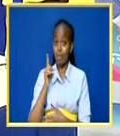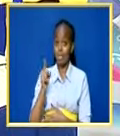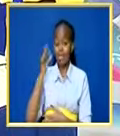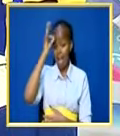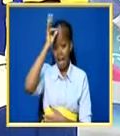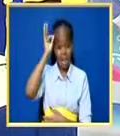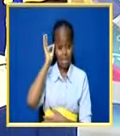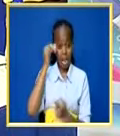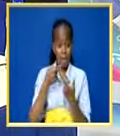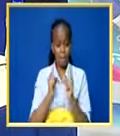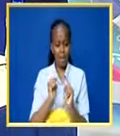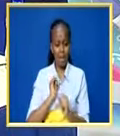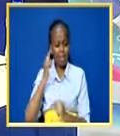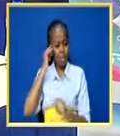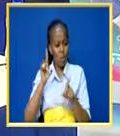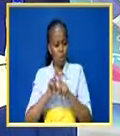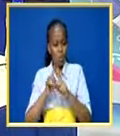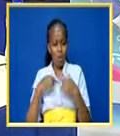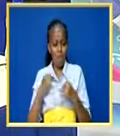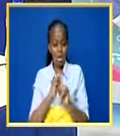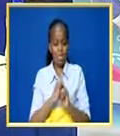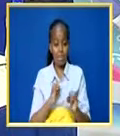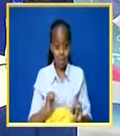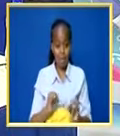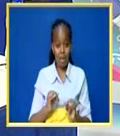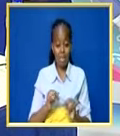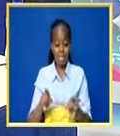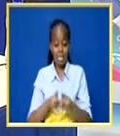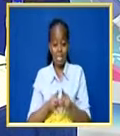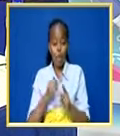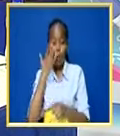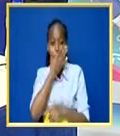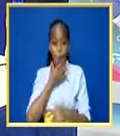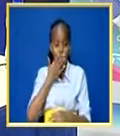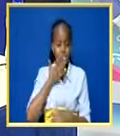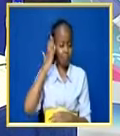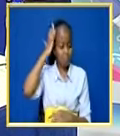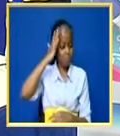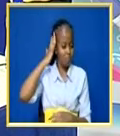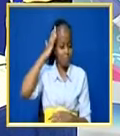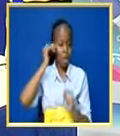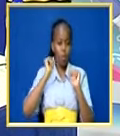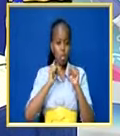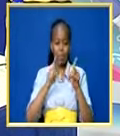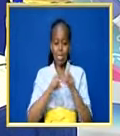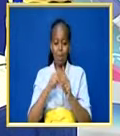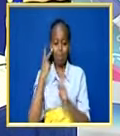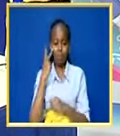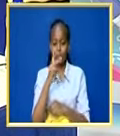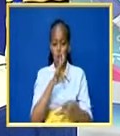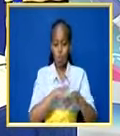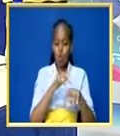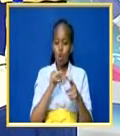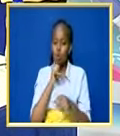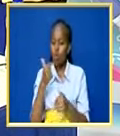hairstyle, but I think there's also some cleaning and that oiling need to that do. Goes through it so that it can actually look good and